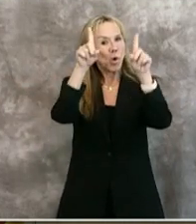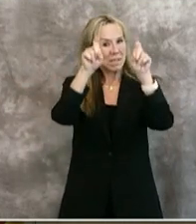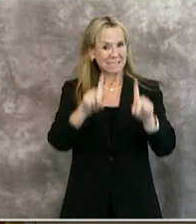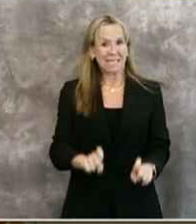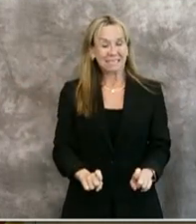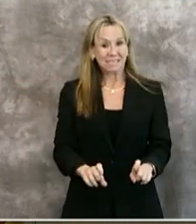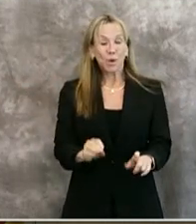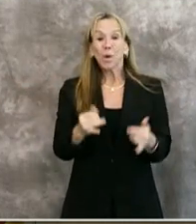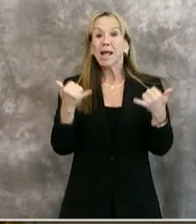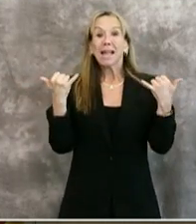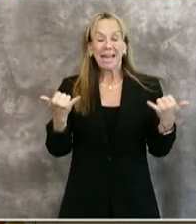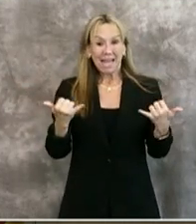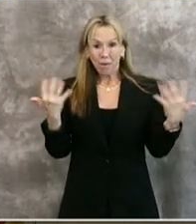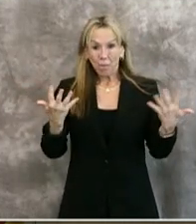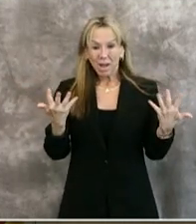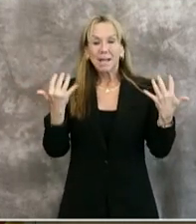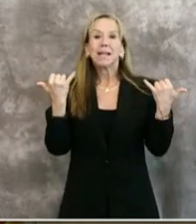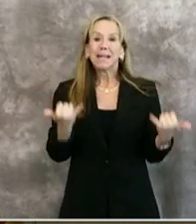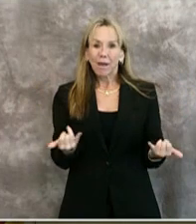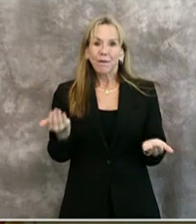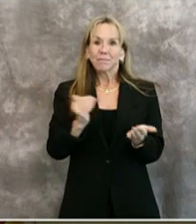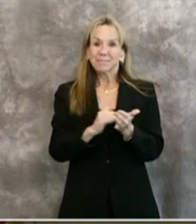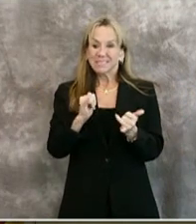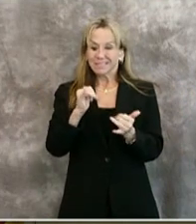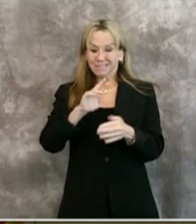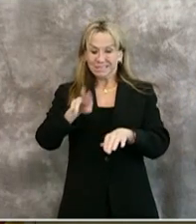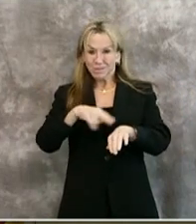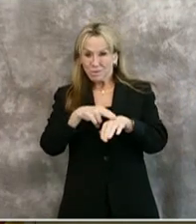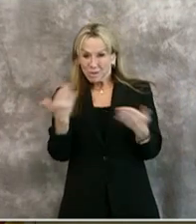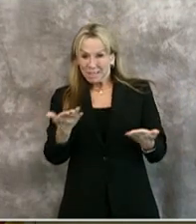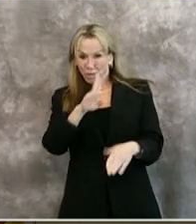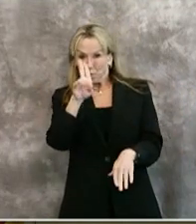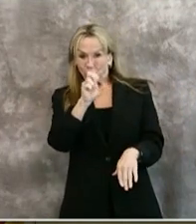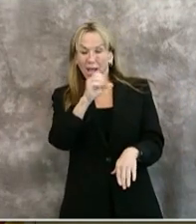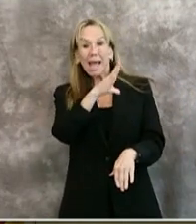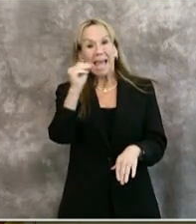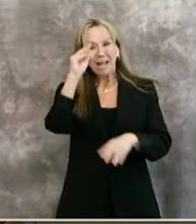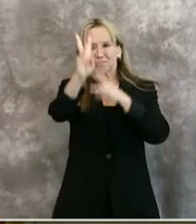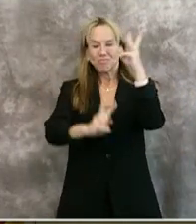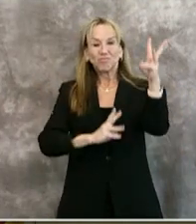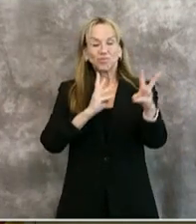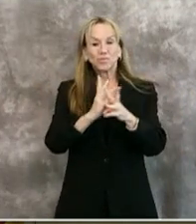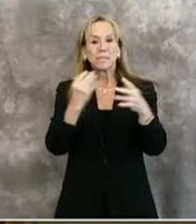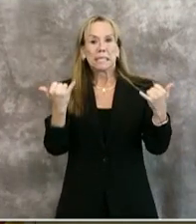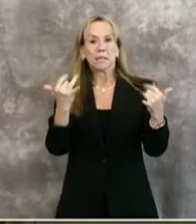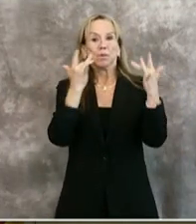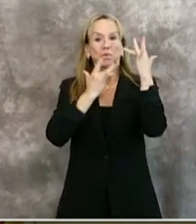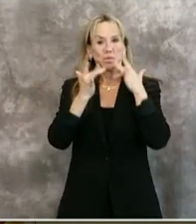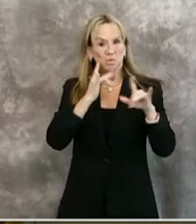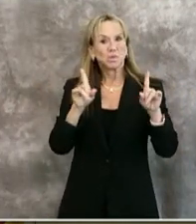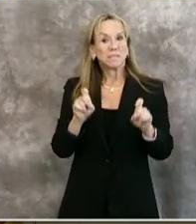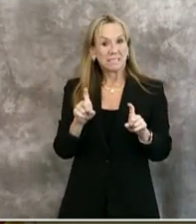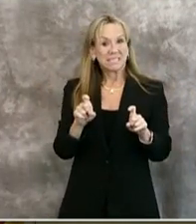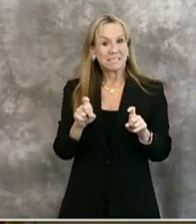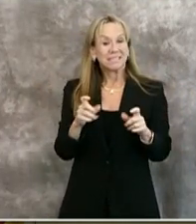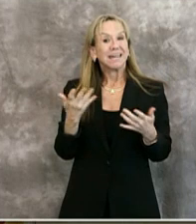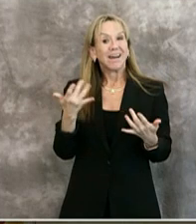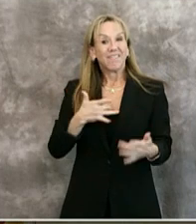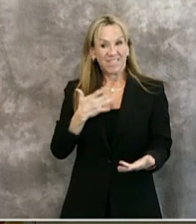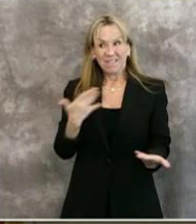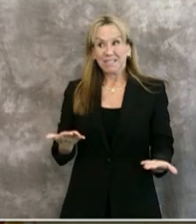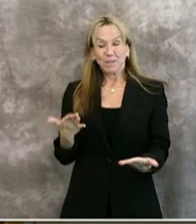a national and global shortage of testing materials, which is impacting us here locally